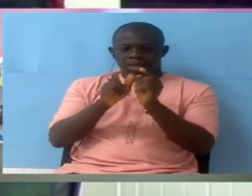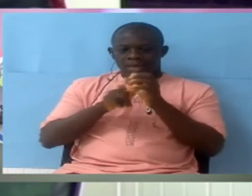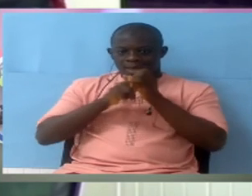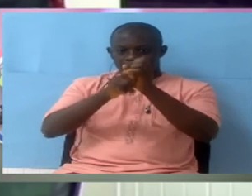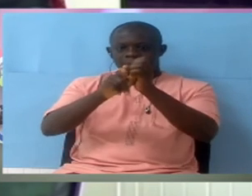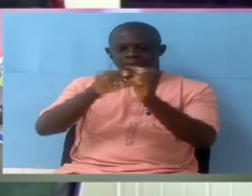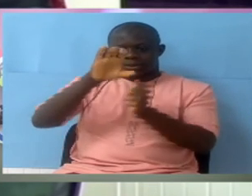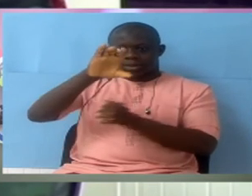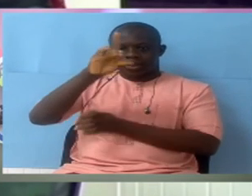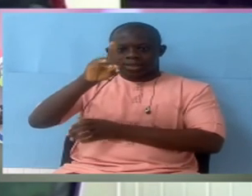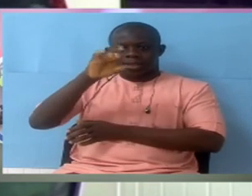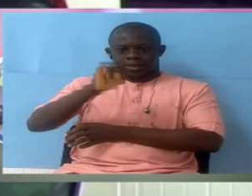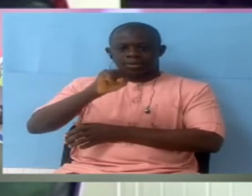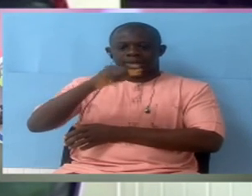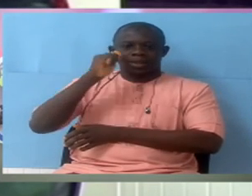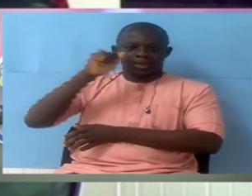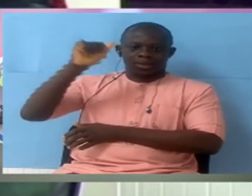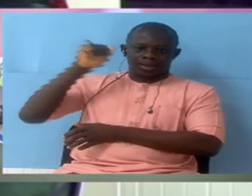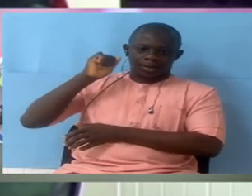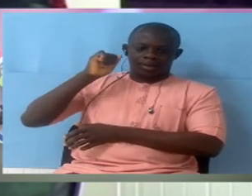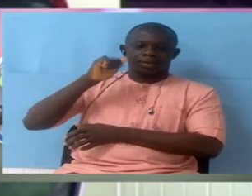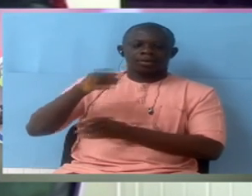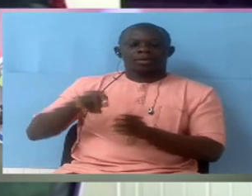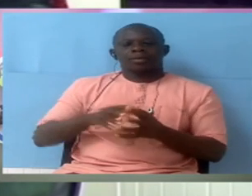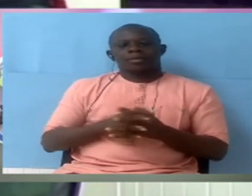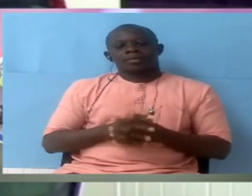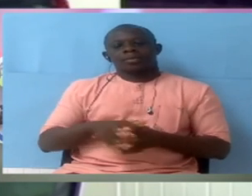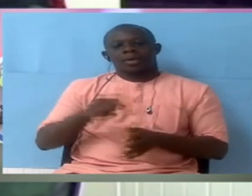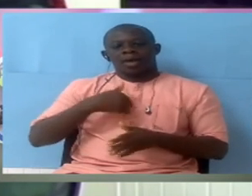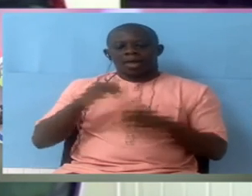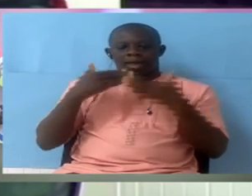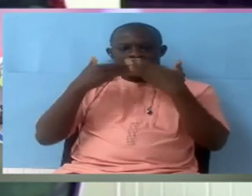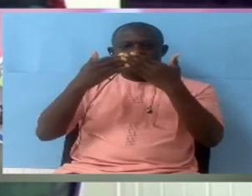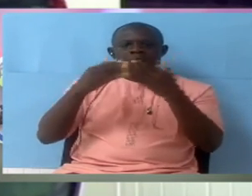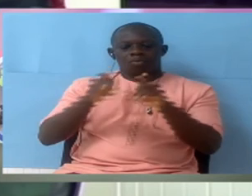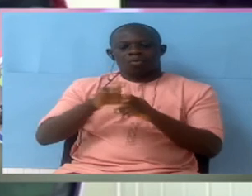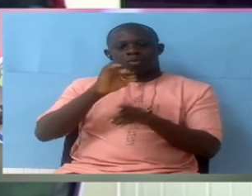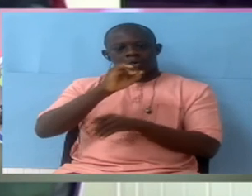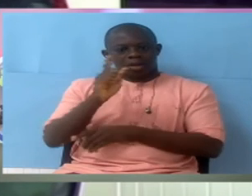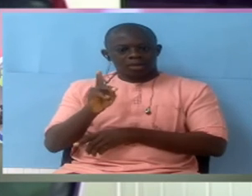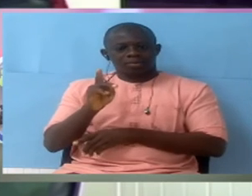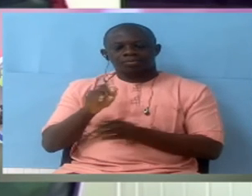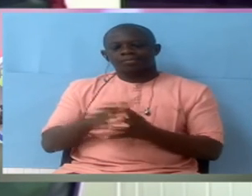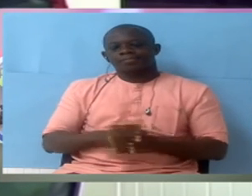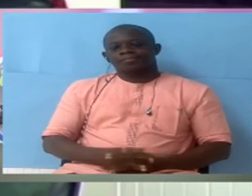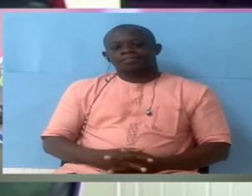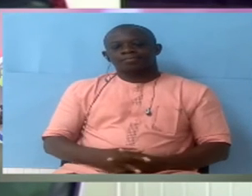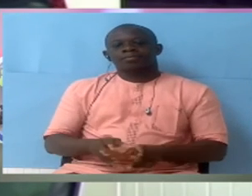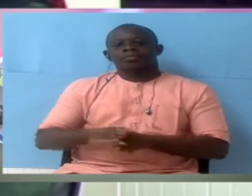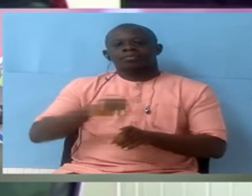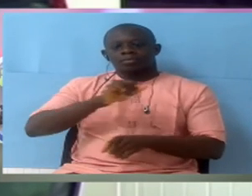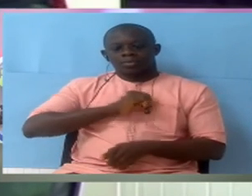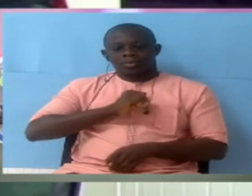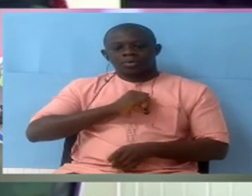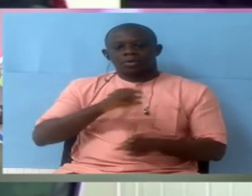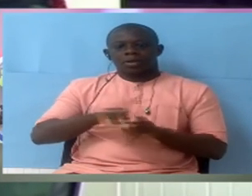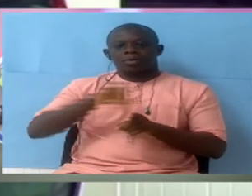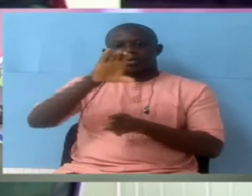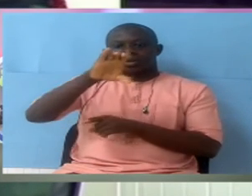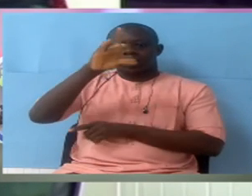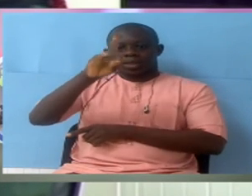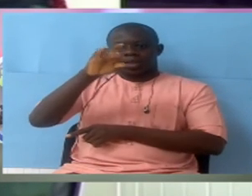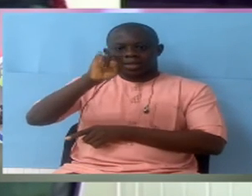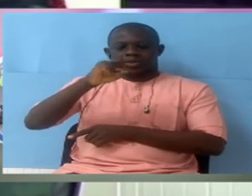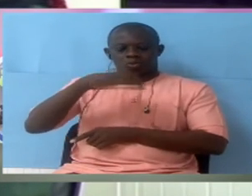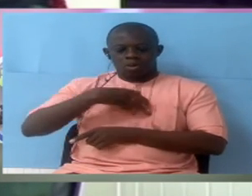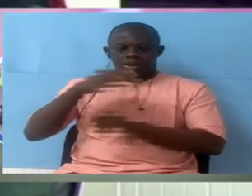ci CDS bi demba. I say, Mané ko He said the CDS is